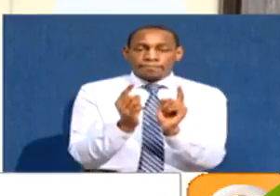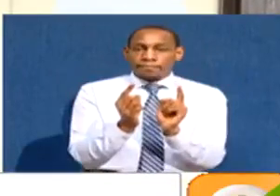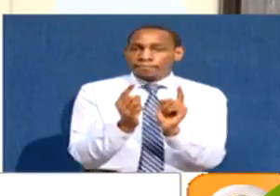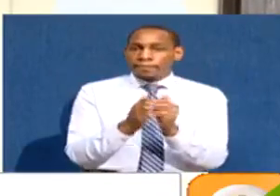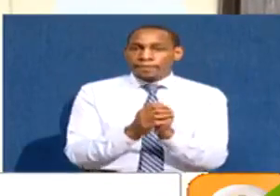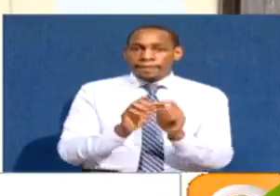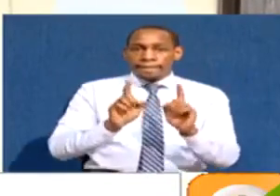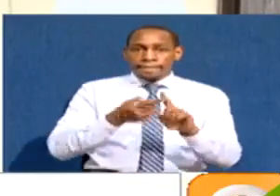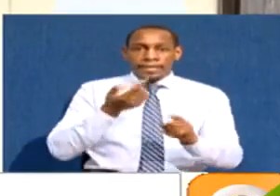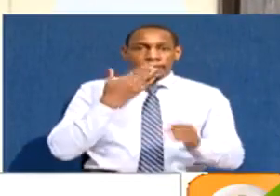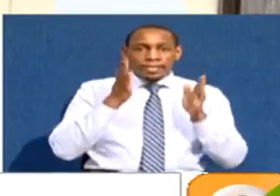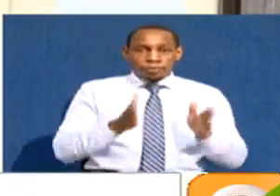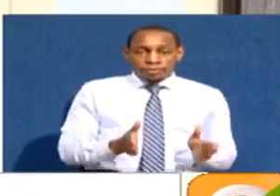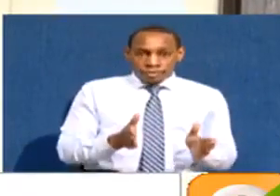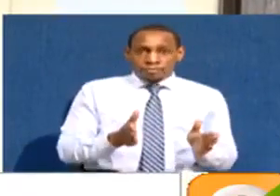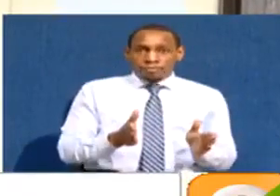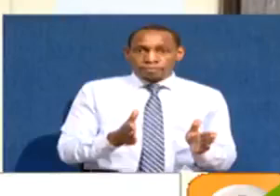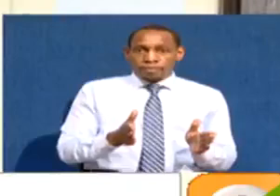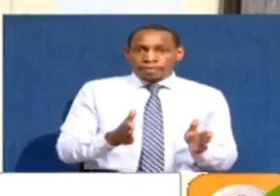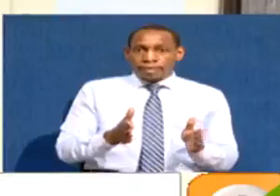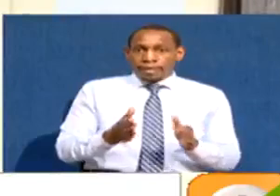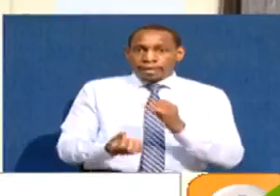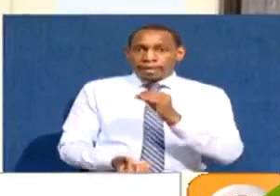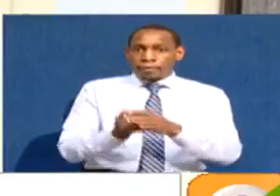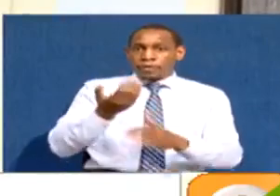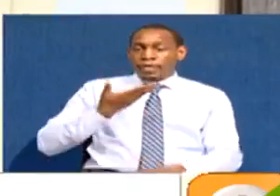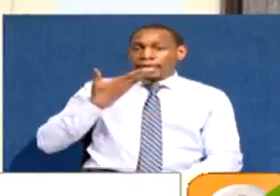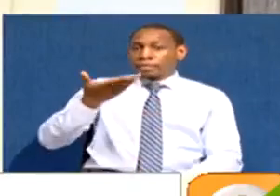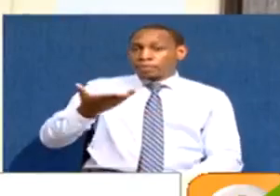for the first respondent to come up with a response,